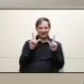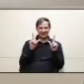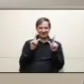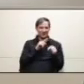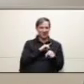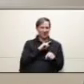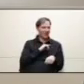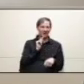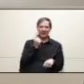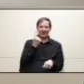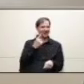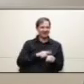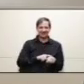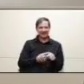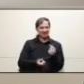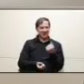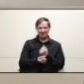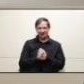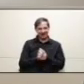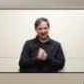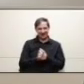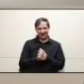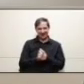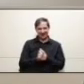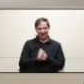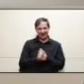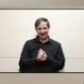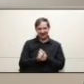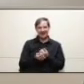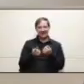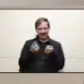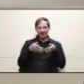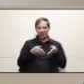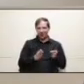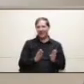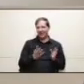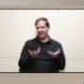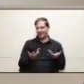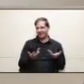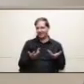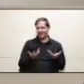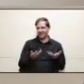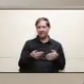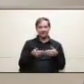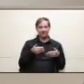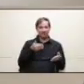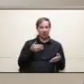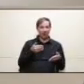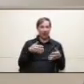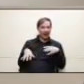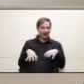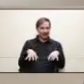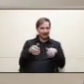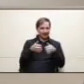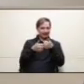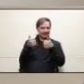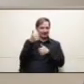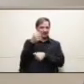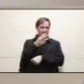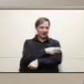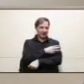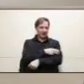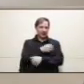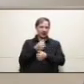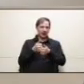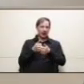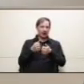first time that these appointments were made in this fashion. Several acting senior managers who were appointed for longer than